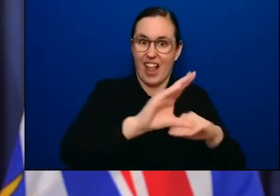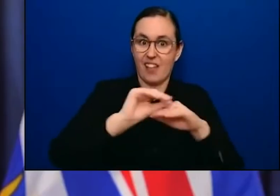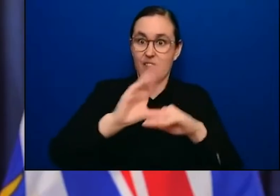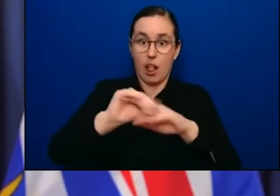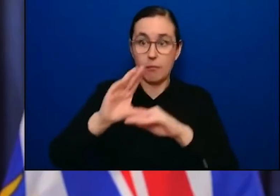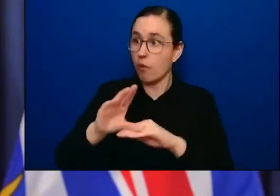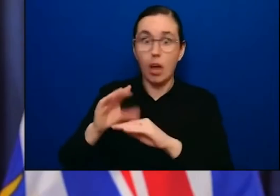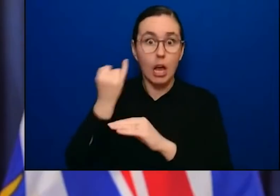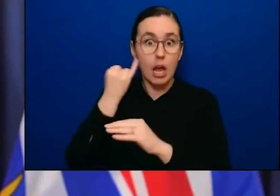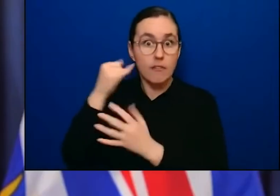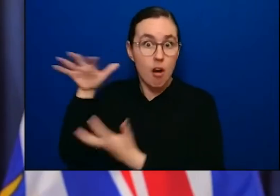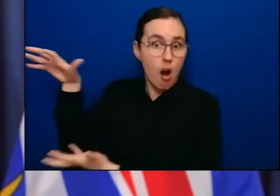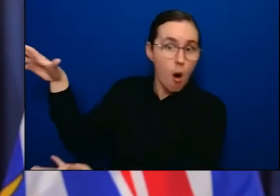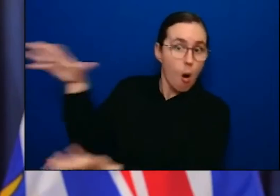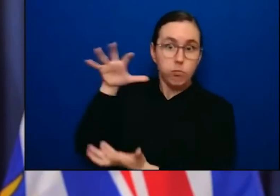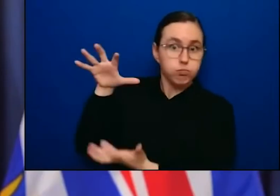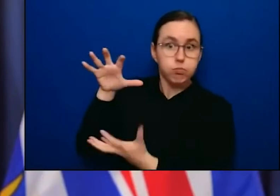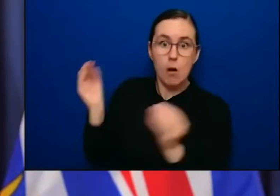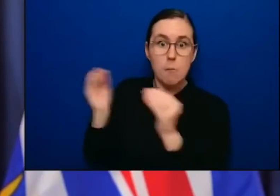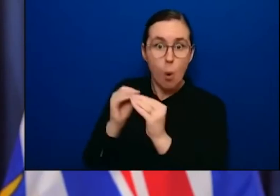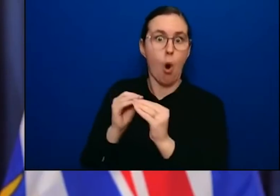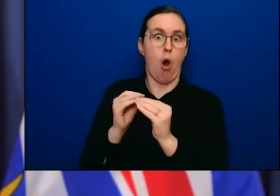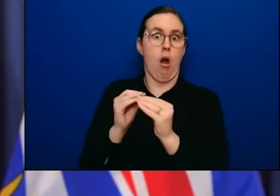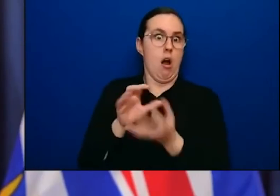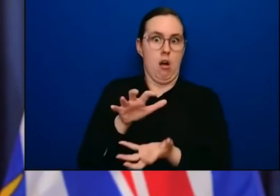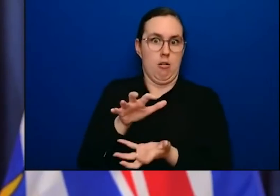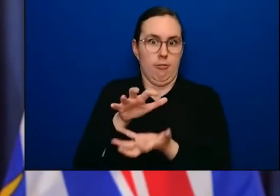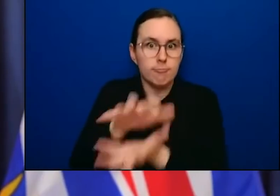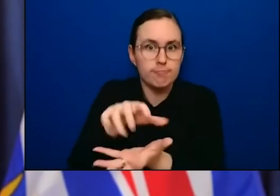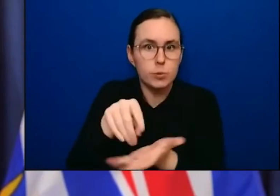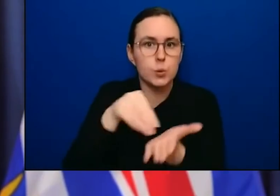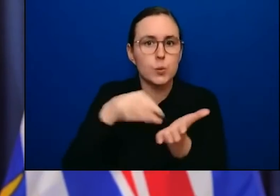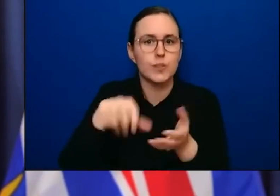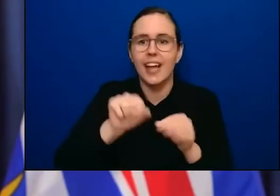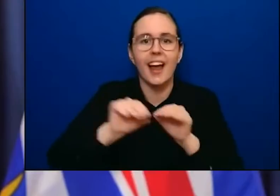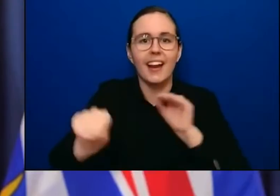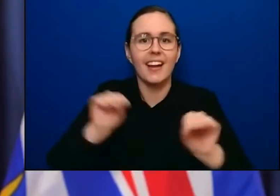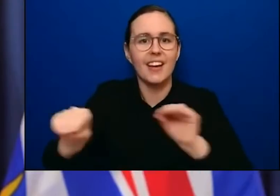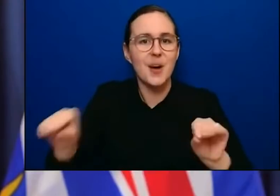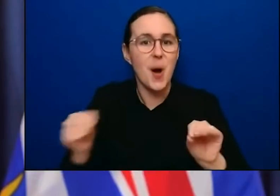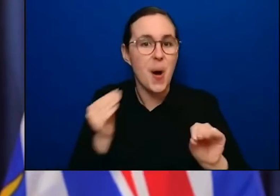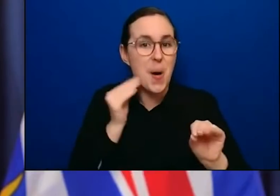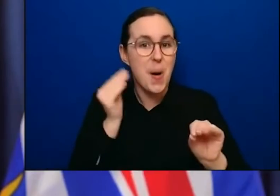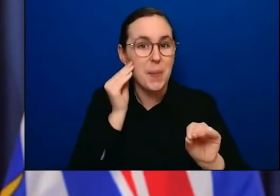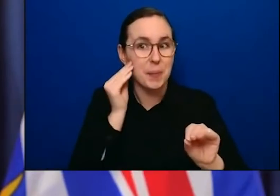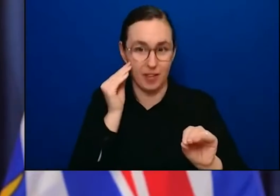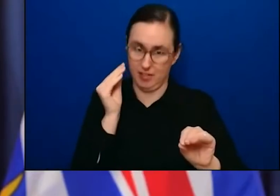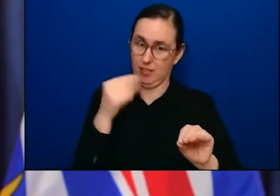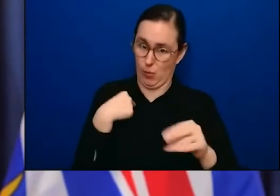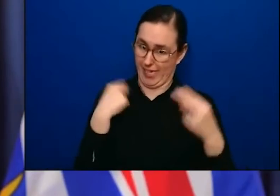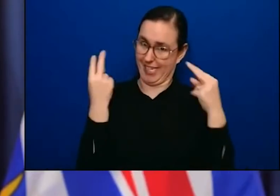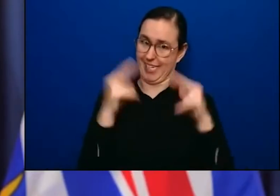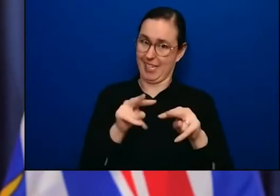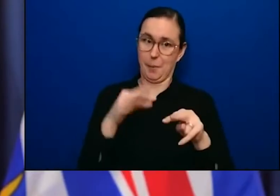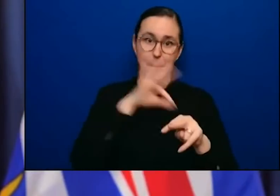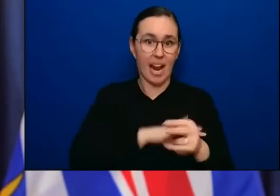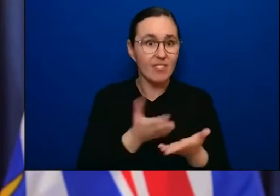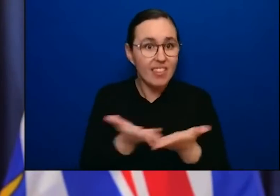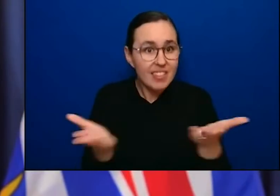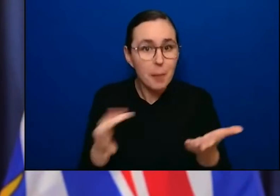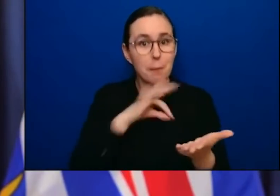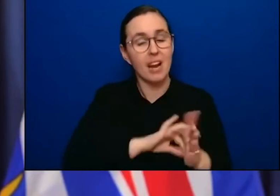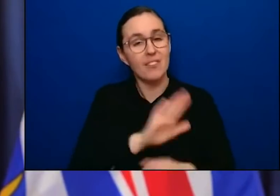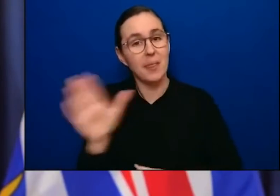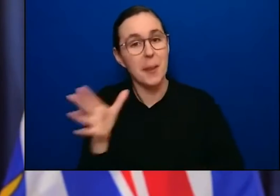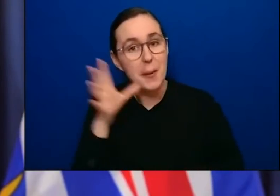to students in that system, which I think will be of assistance to parents and to those most vulnerable, those over 70, and we're going to move our way